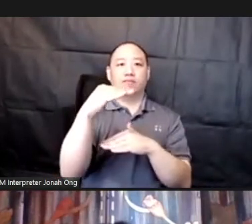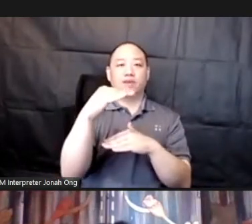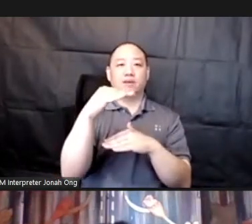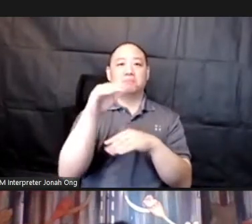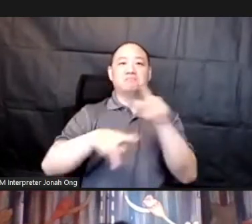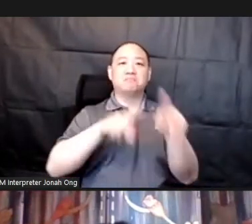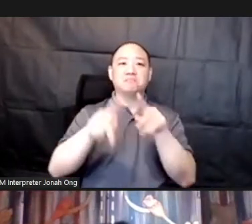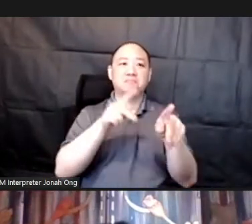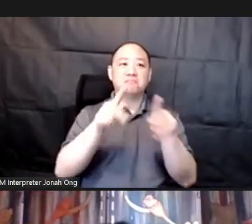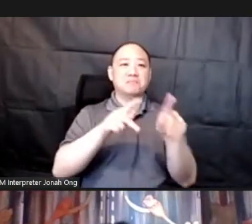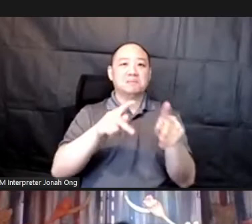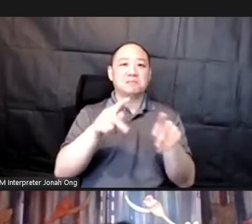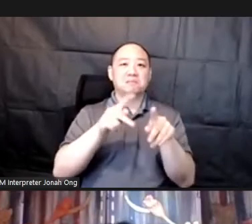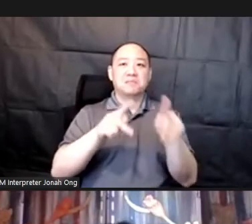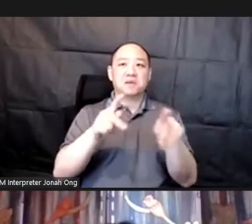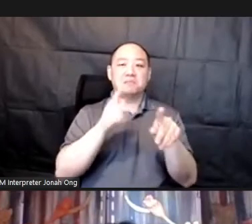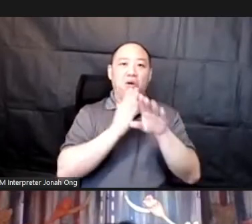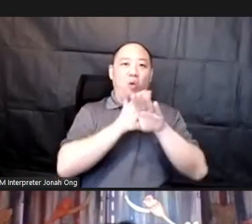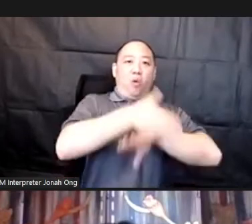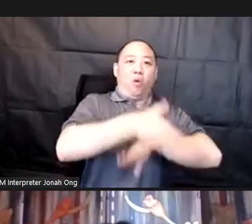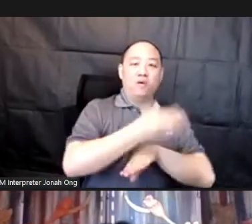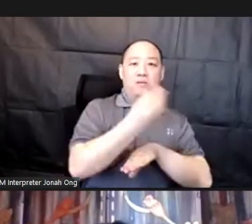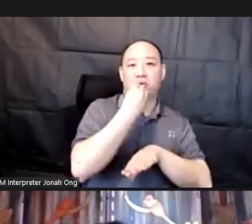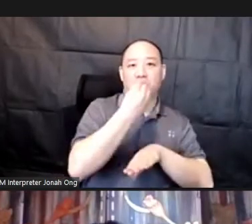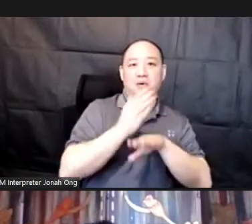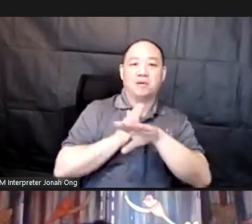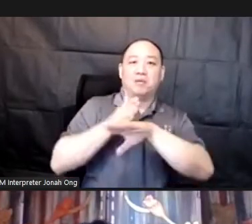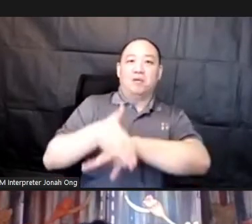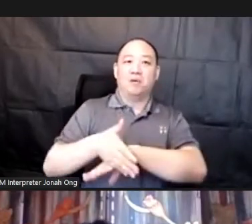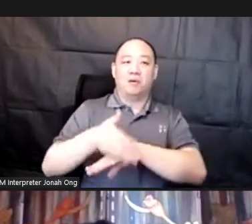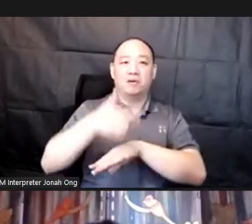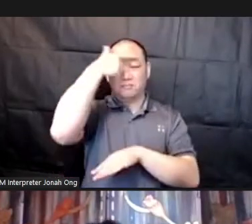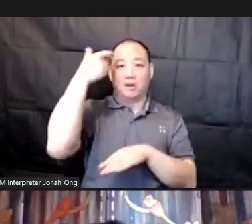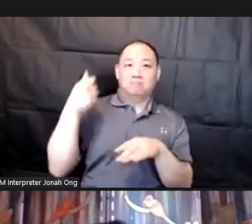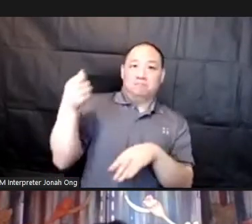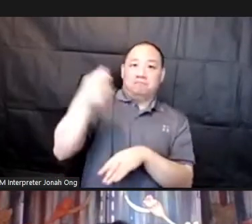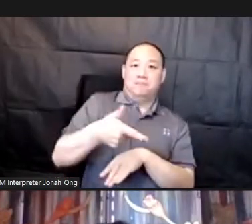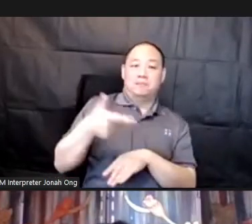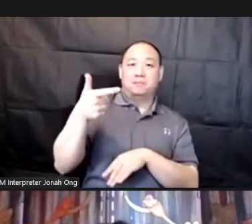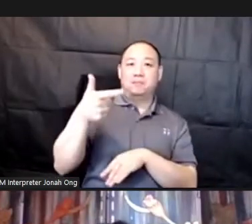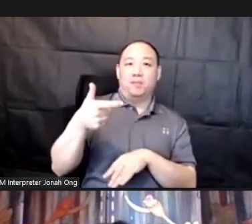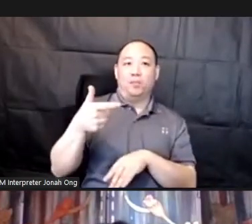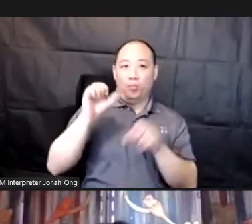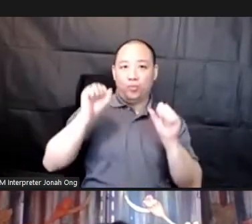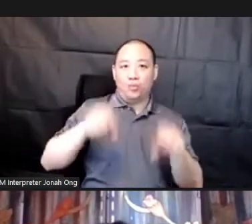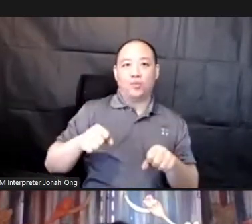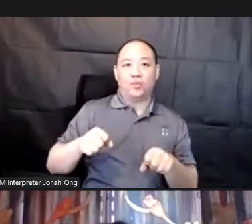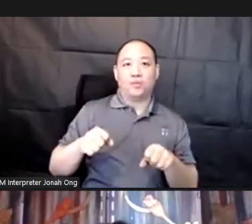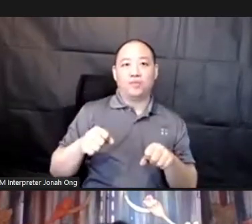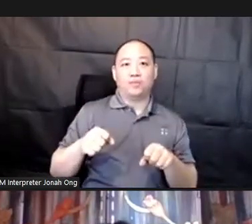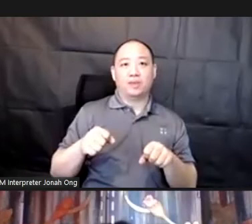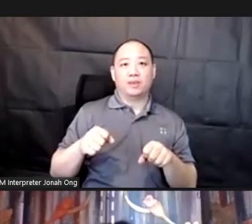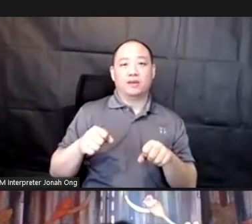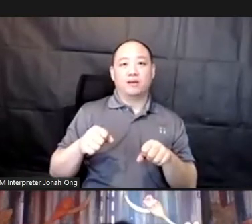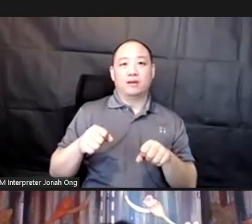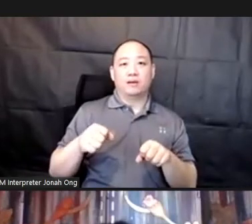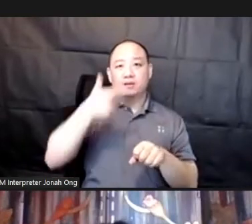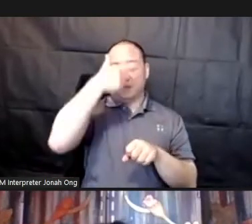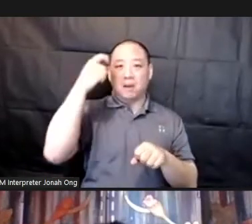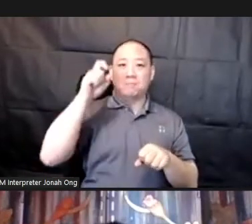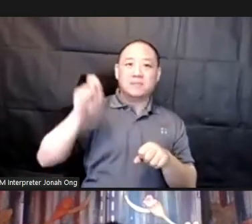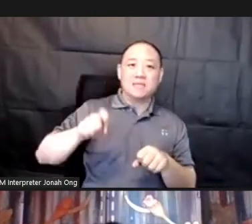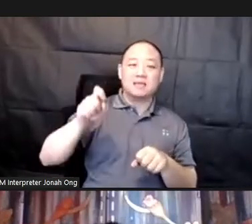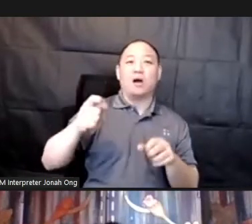overproduce because of the capitalism. So what we need to do is to fix the system, the broken loophole in